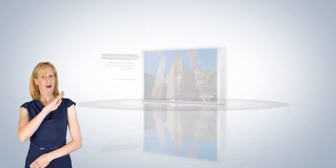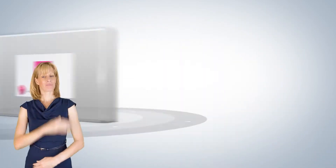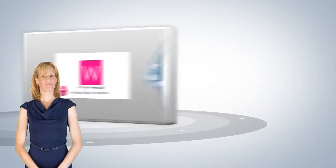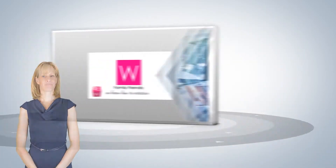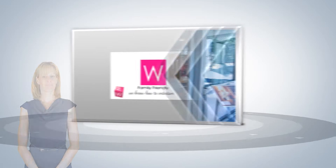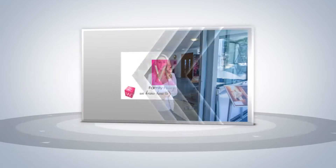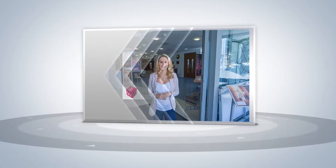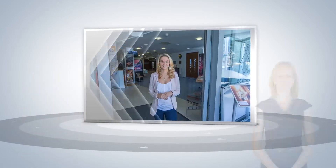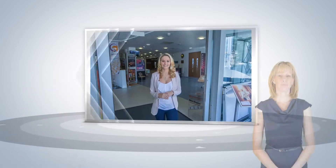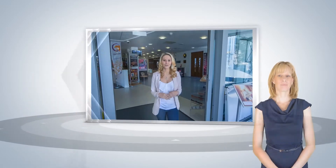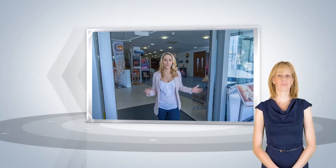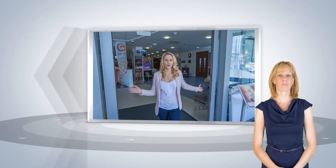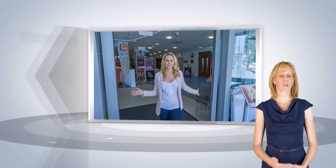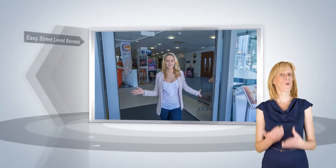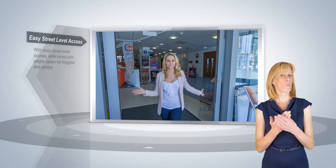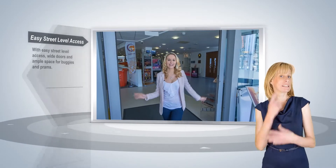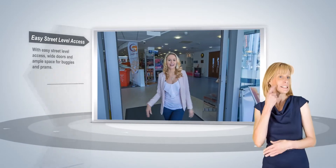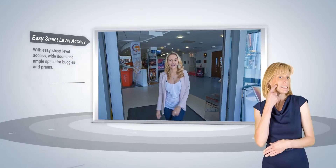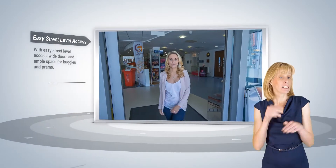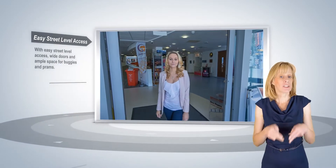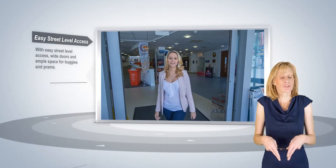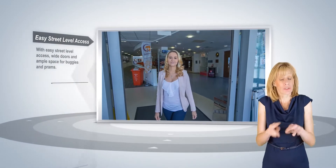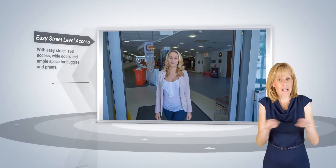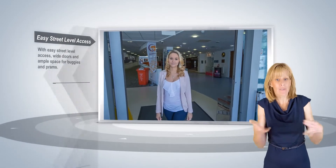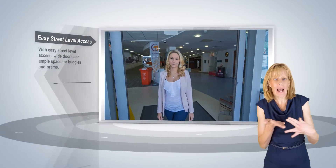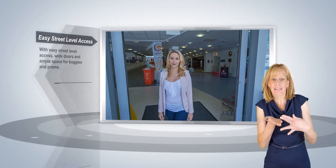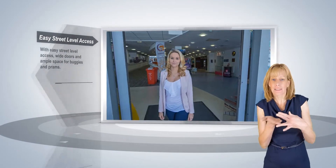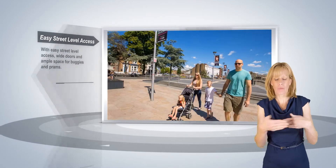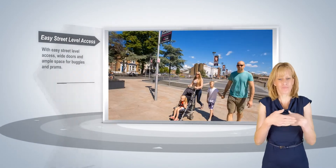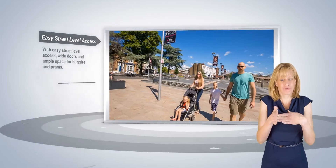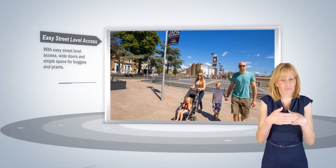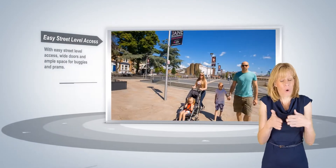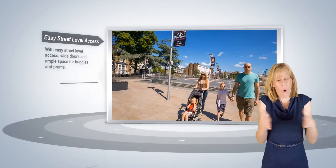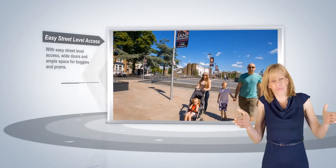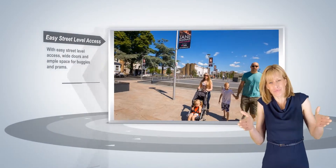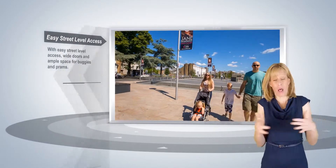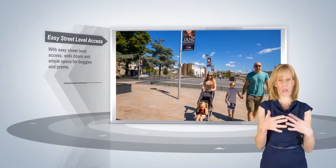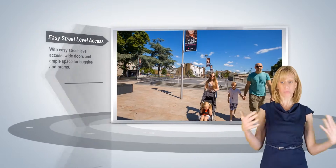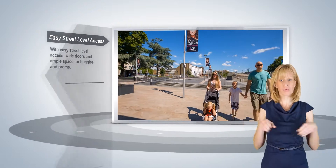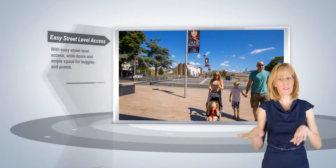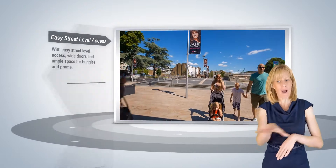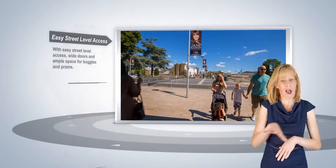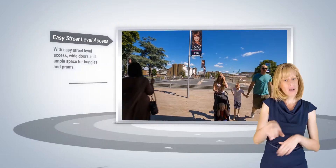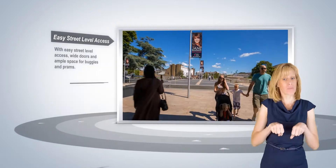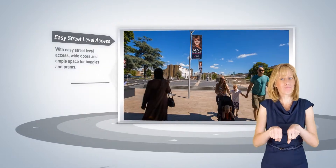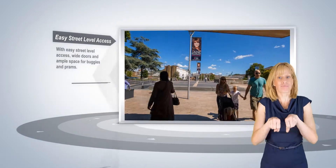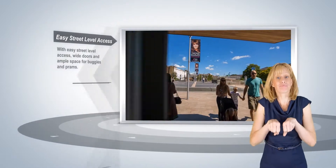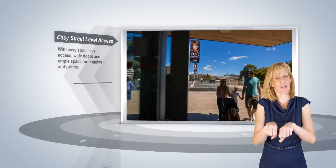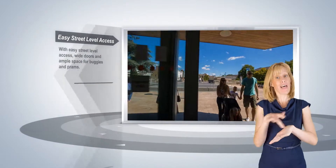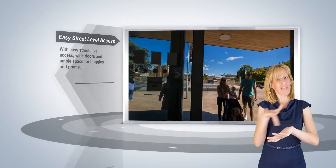With easy street level access, wide doors and ample space for buggies and prams, Woodville is perfect for visiting families.